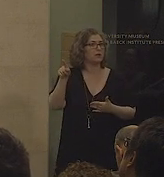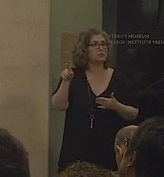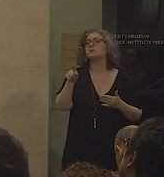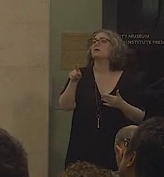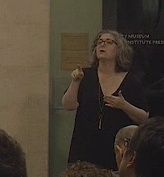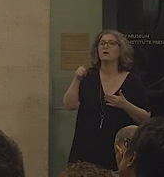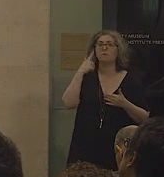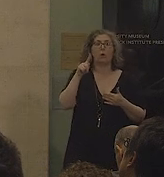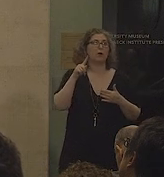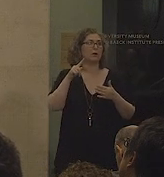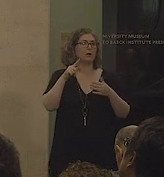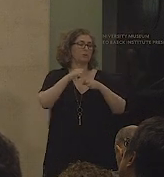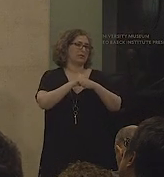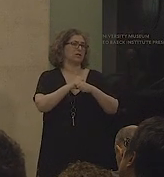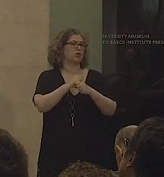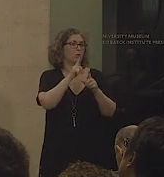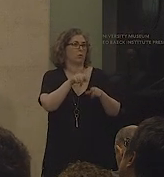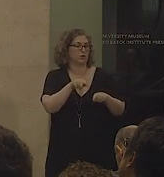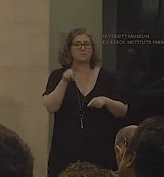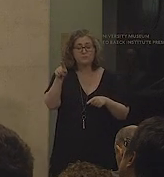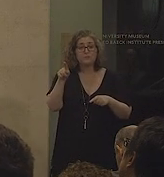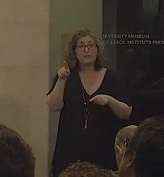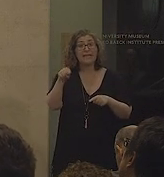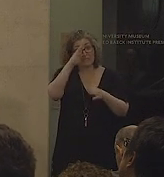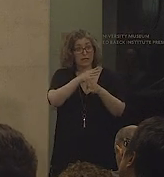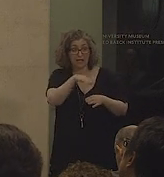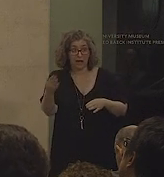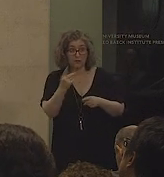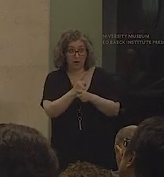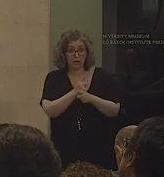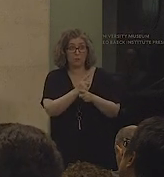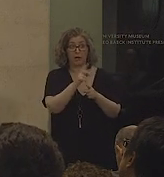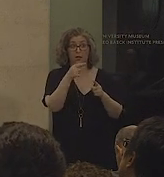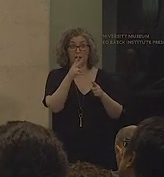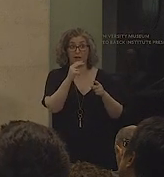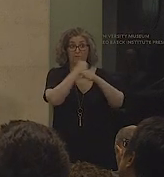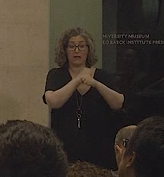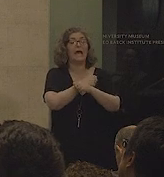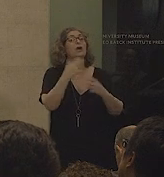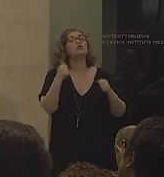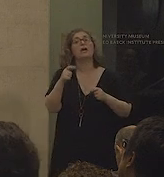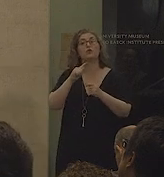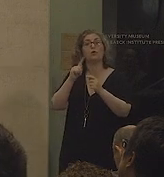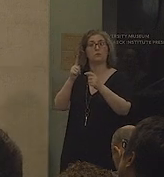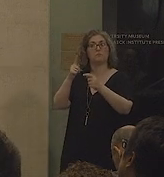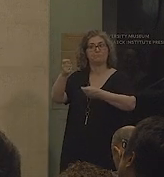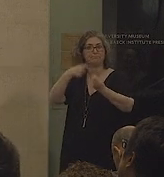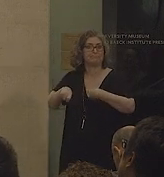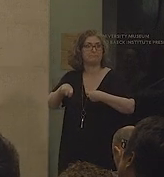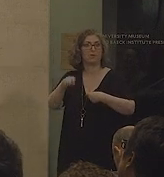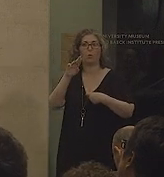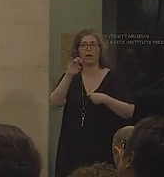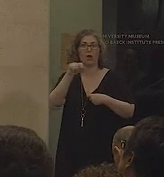extreme risk protection orders, who lost his son to gun violence, and they're running a recall election or trying to against him.